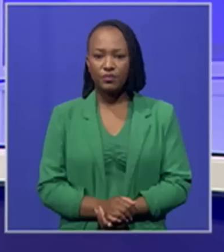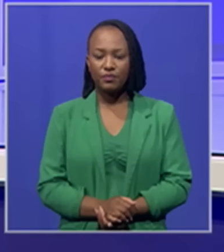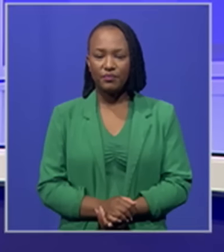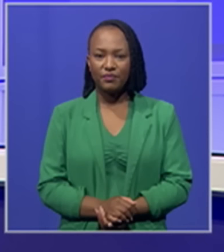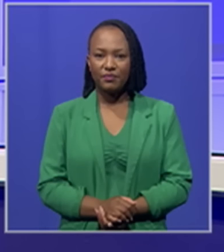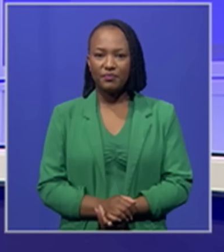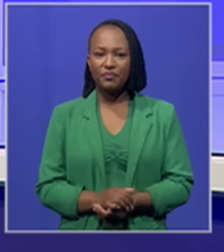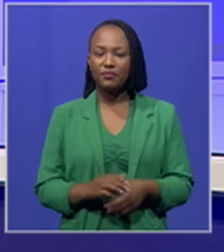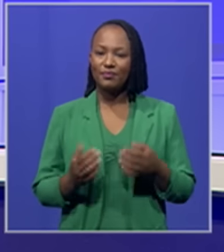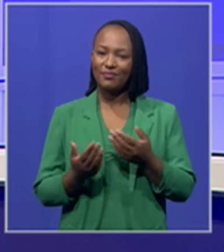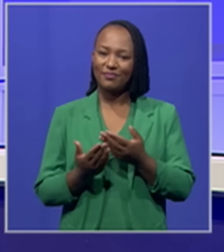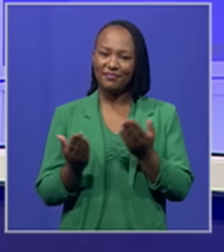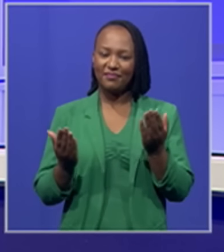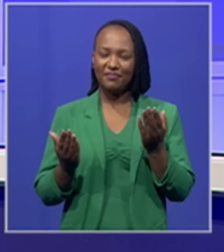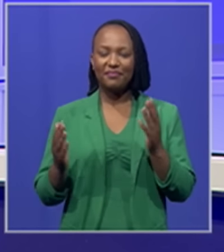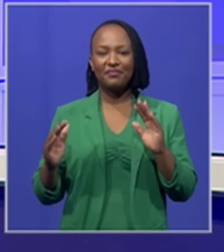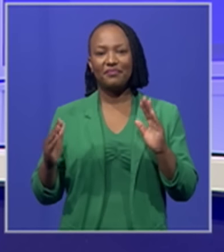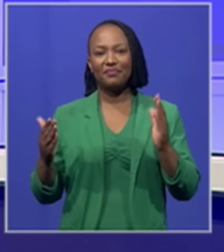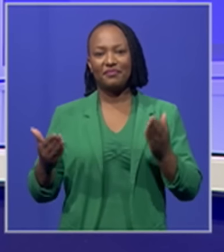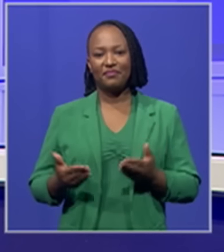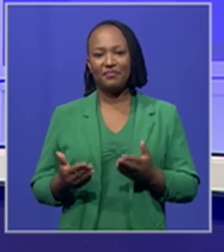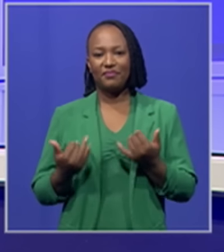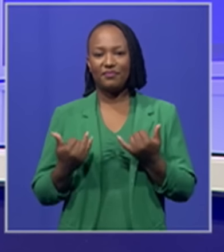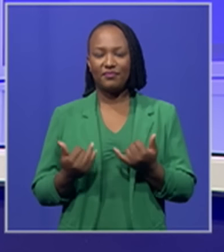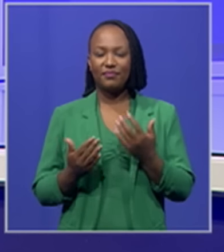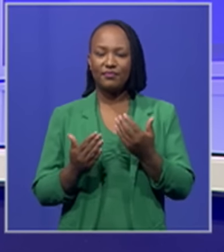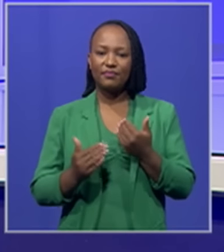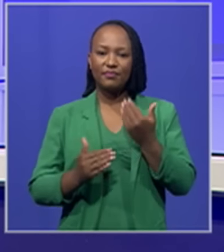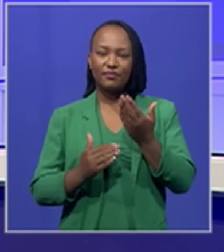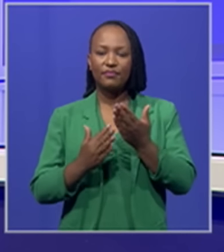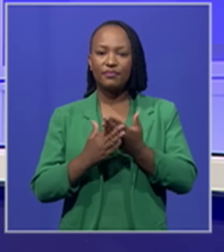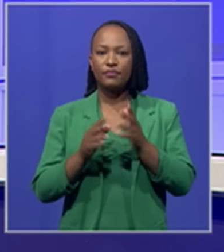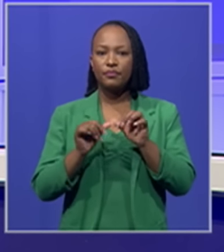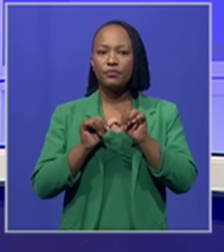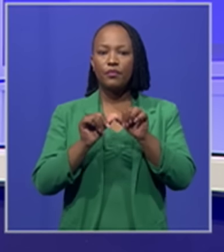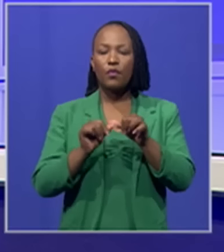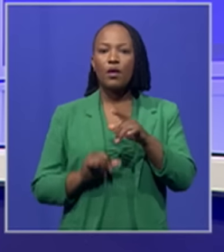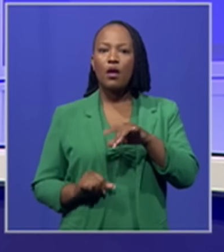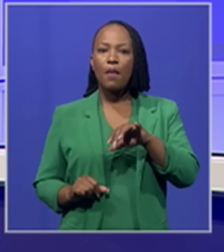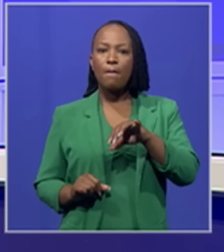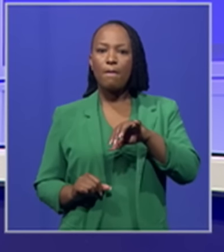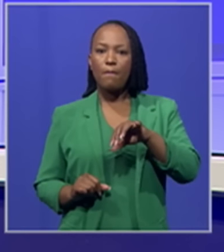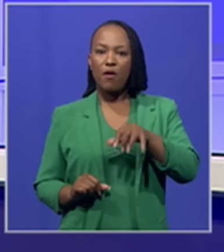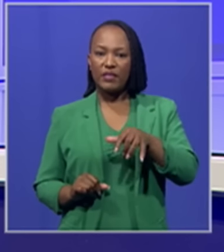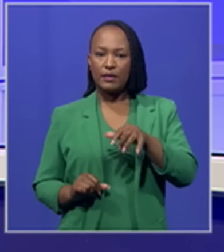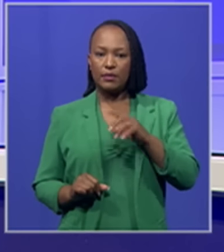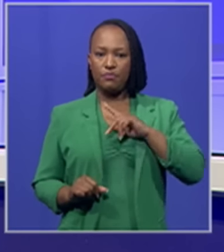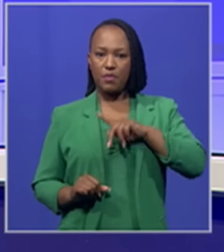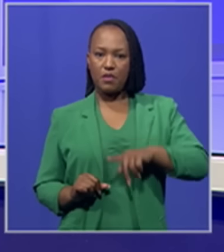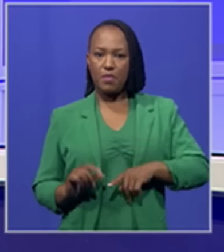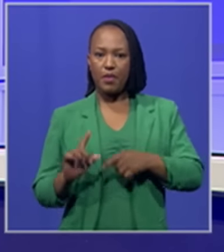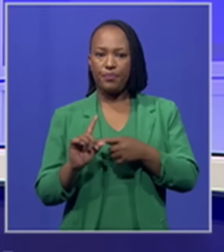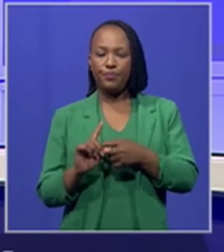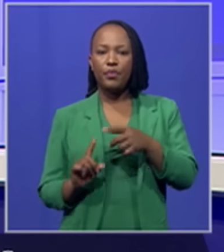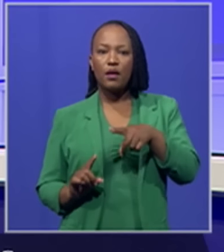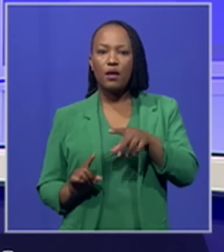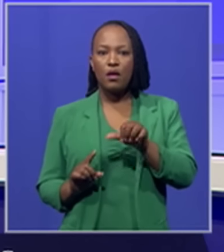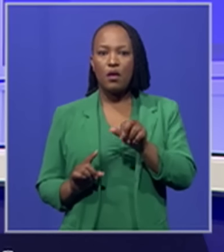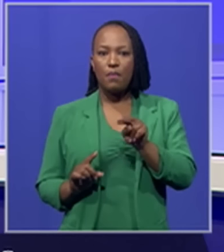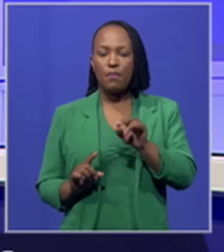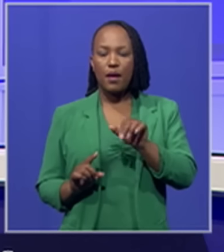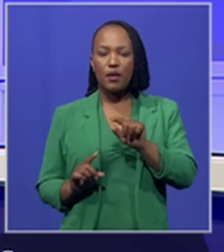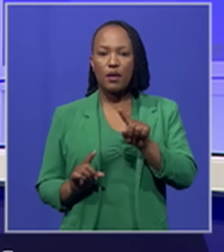re boe gape re go amogele magaetso mo karolo ya bobedi mme re di tsweletse ka gore tona kgolo ya porofense ya Gauteng Panyaza Lesufi o solofetse go ka